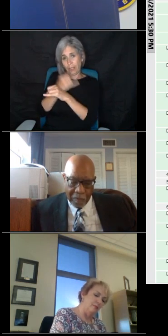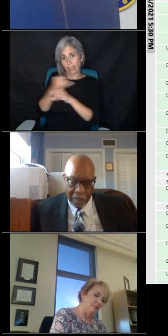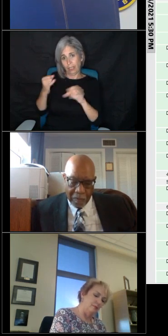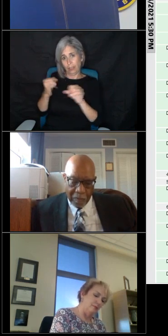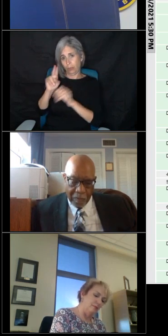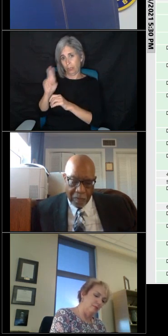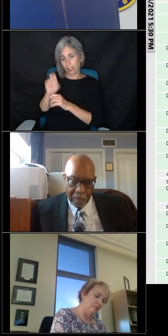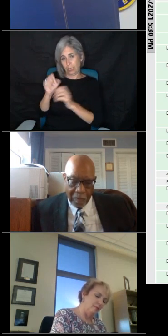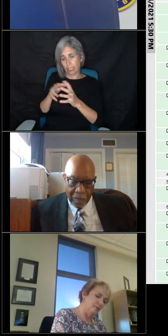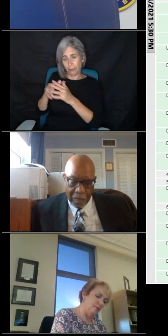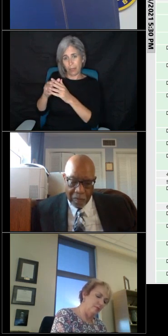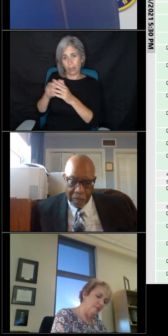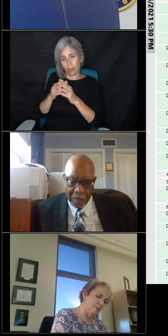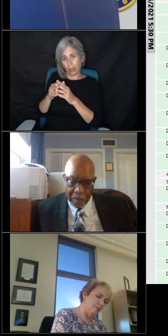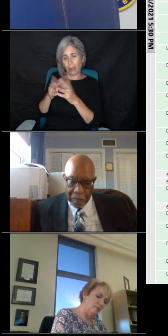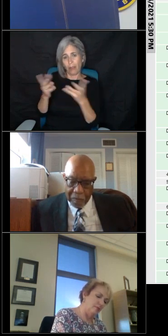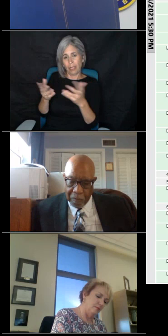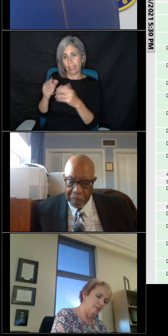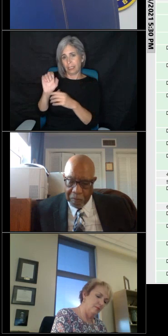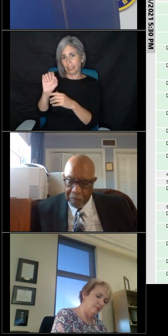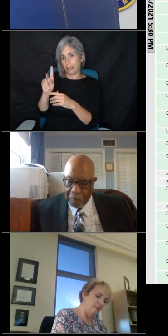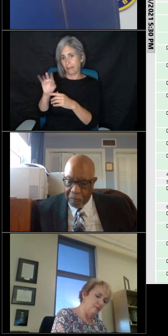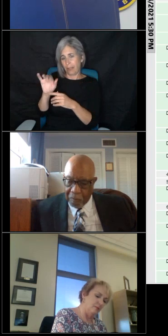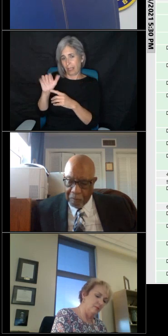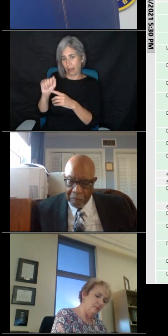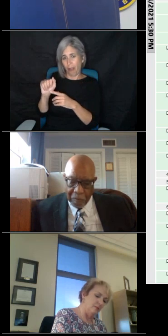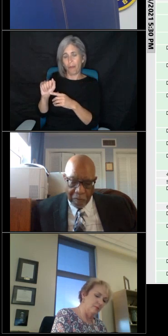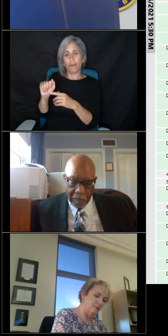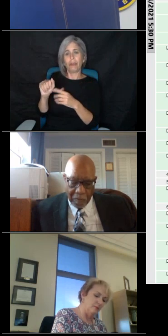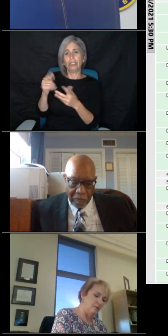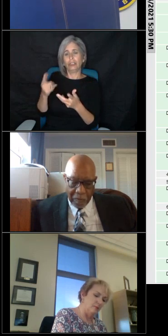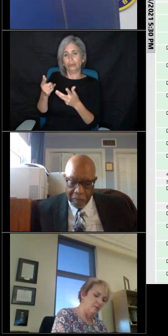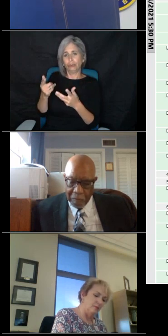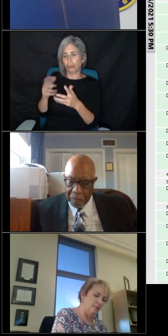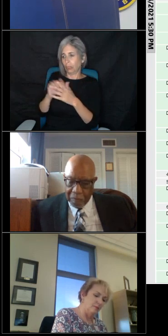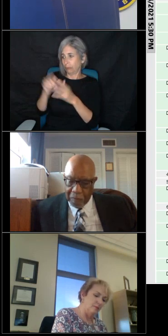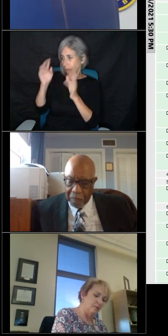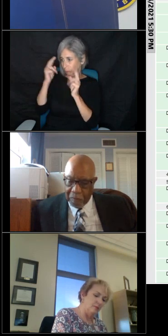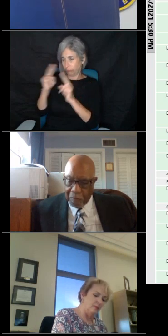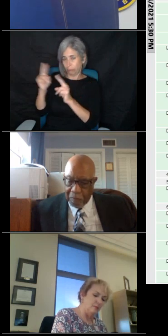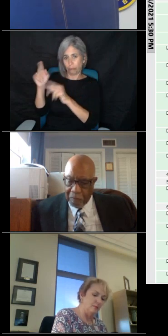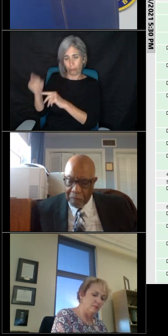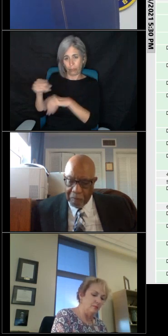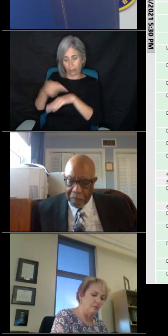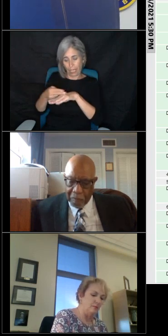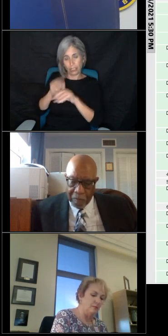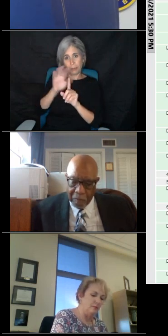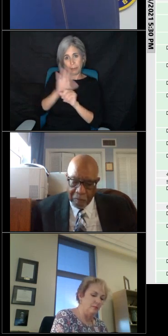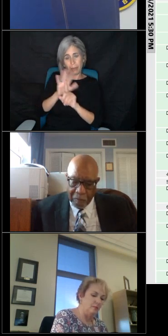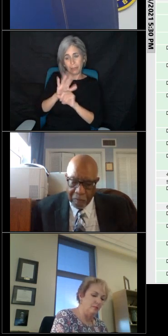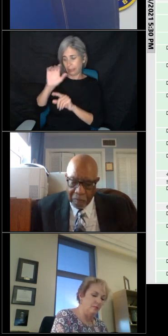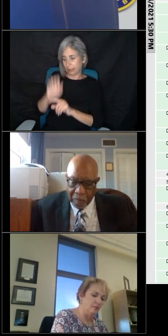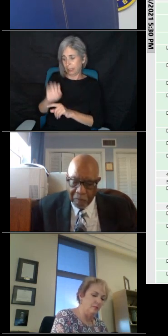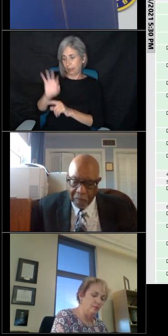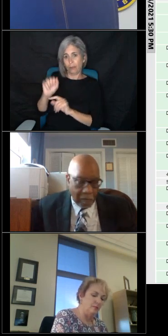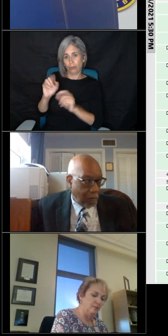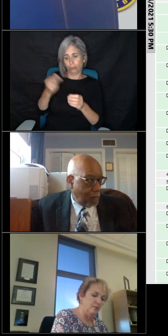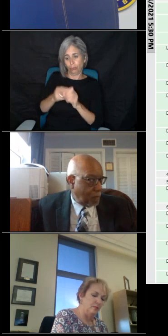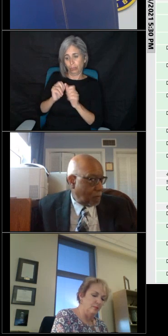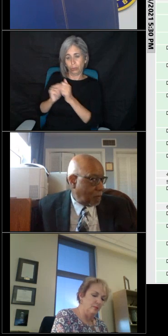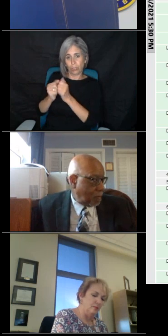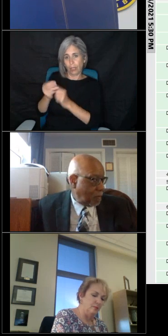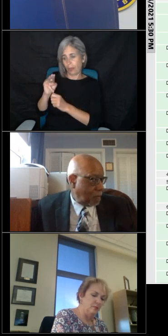America, especially in the Battle of Savannah, and pay due tribute to their endowment. And whereas the Haitian population in South Florida joins together during the